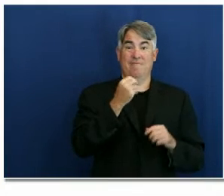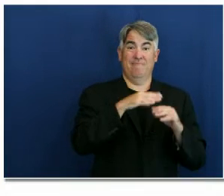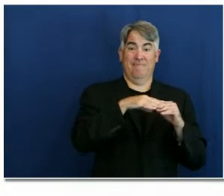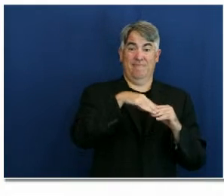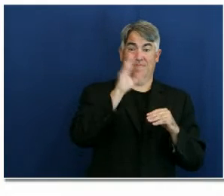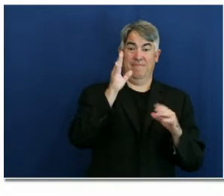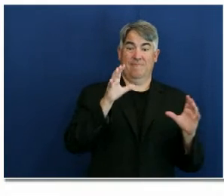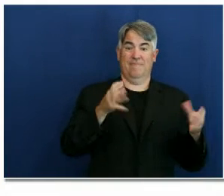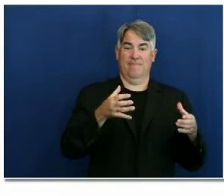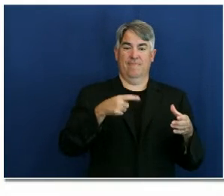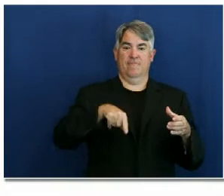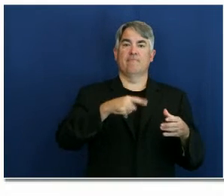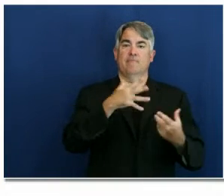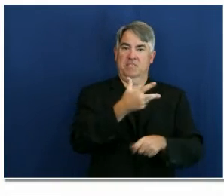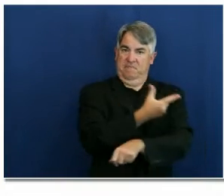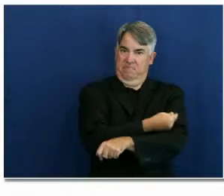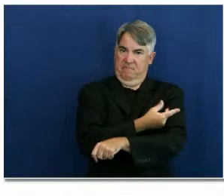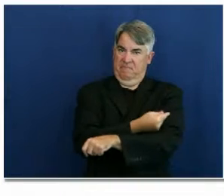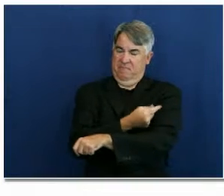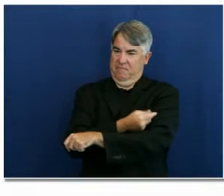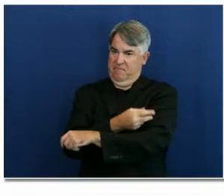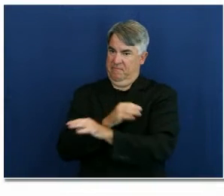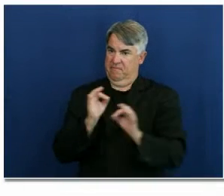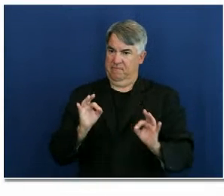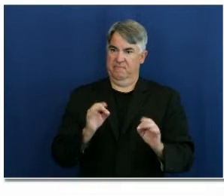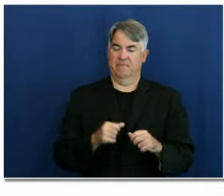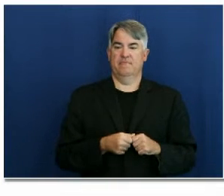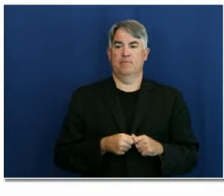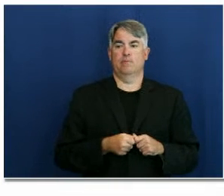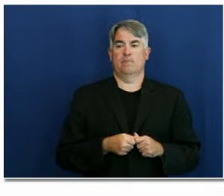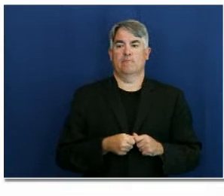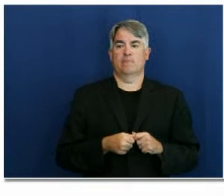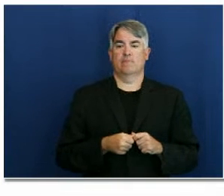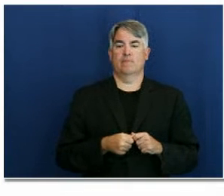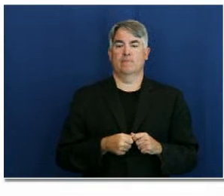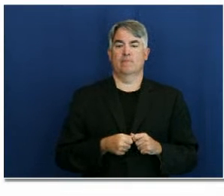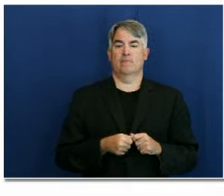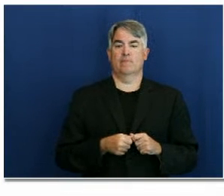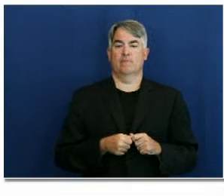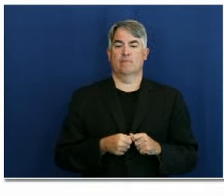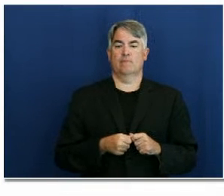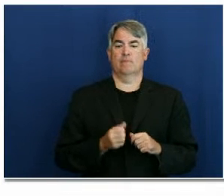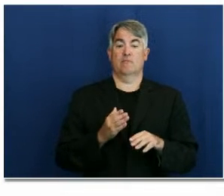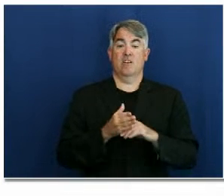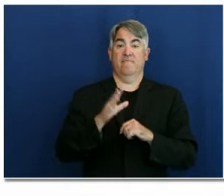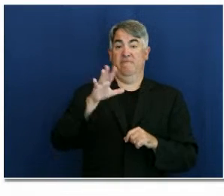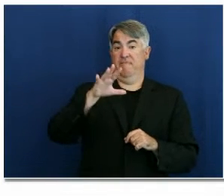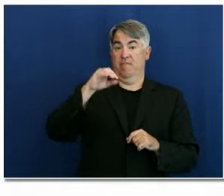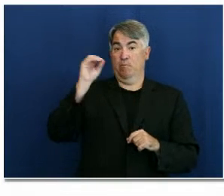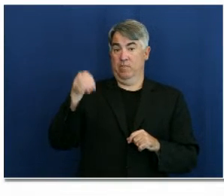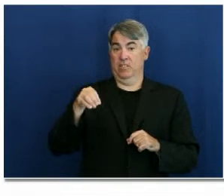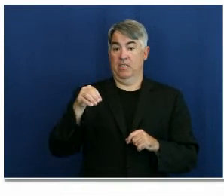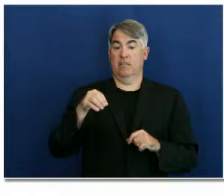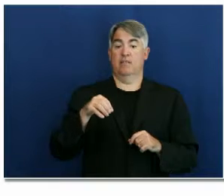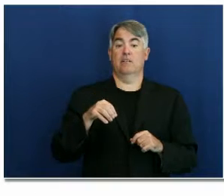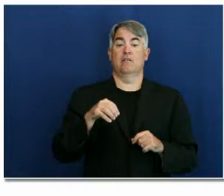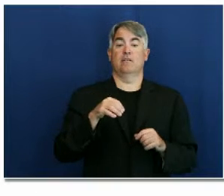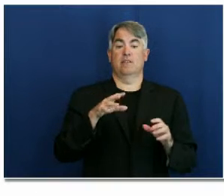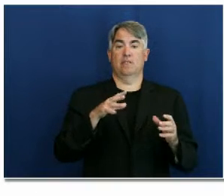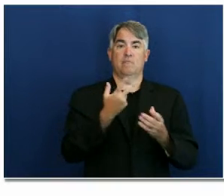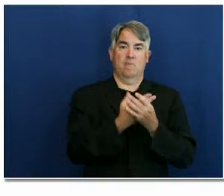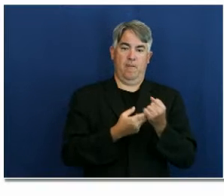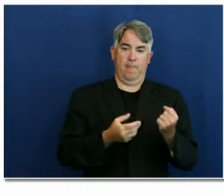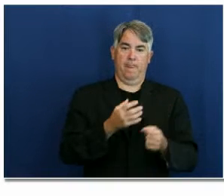dose, and more than 55% of the eligible population has received their second dose or are fully vaccinated, and that